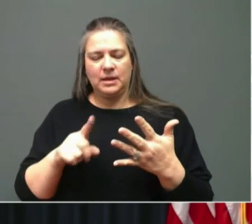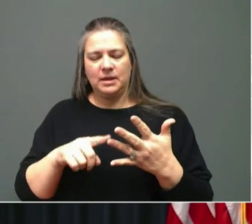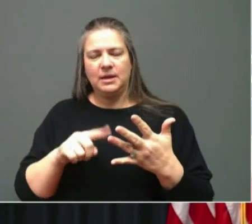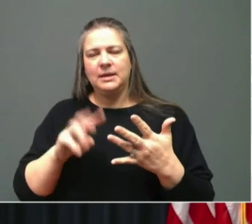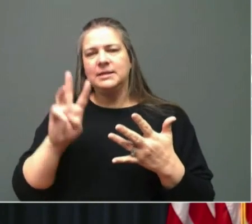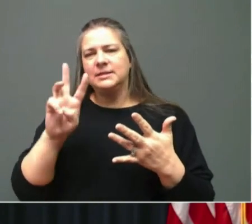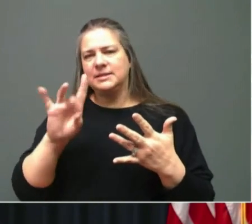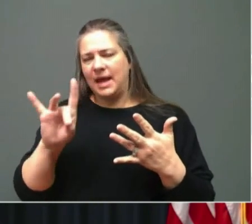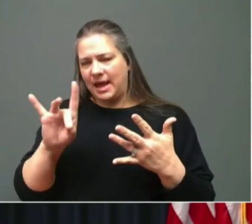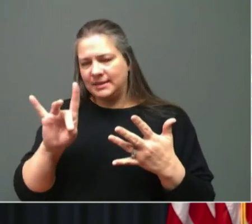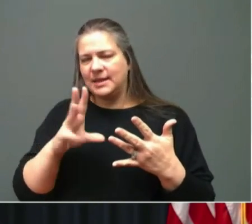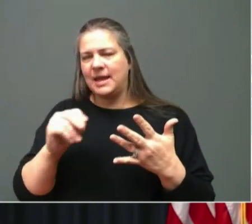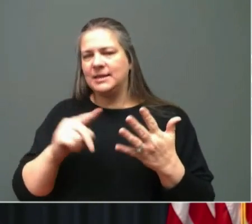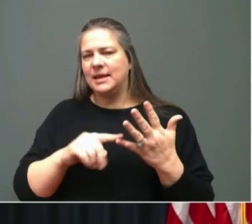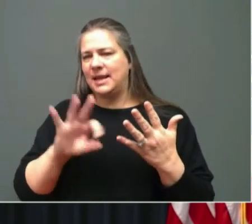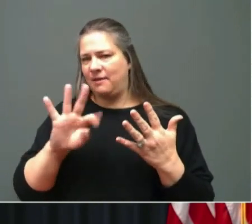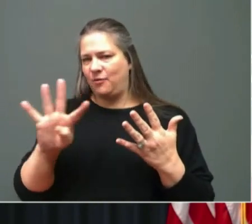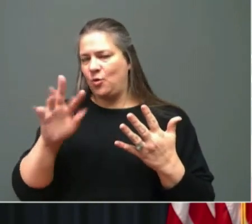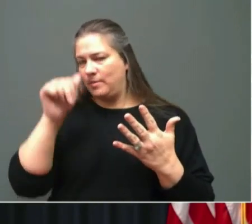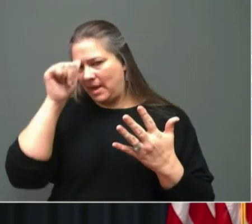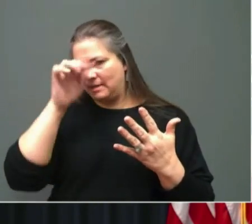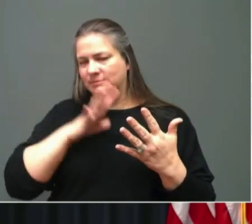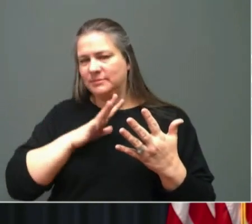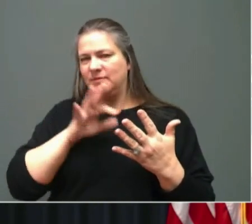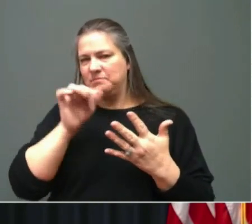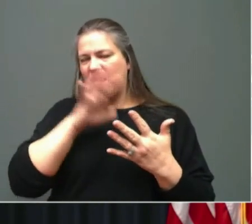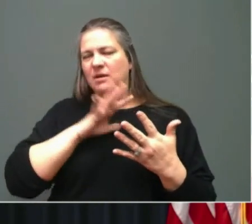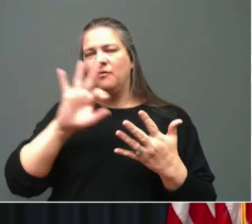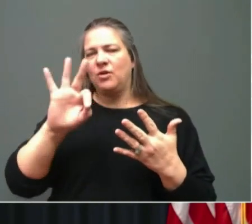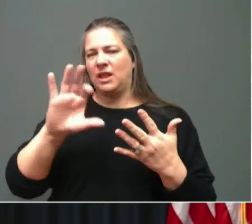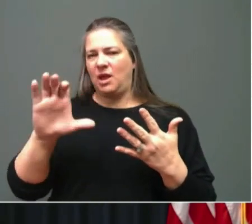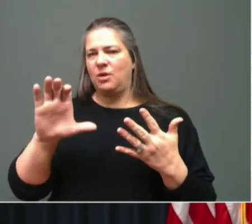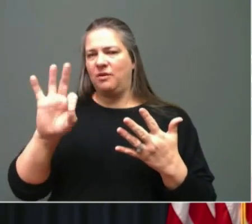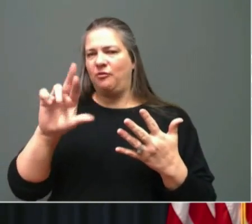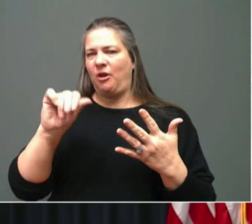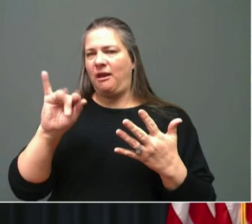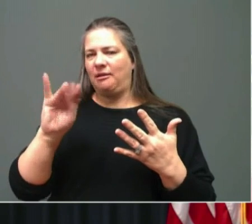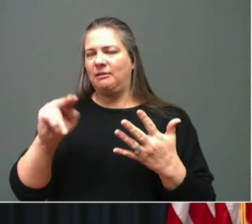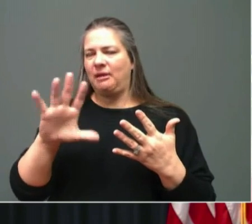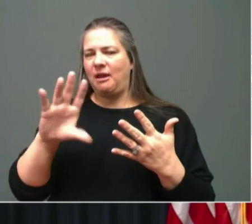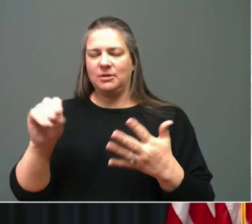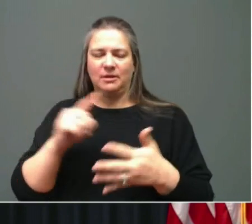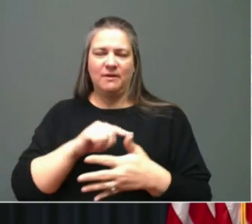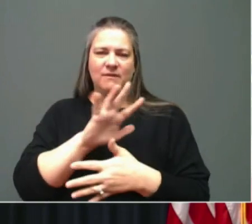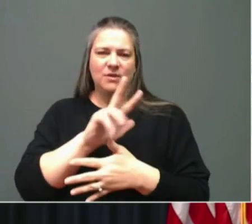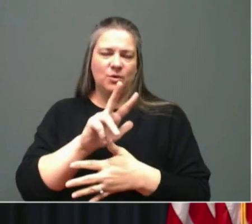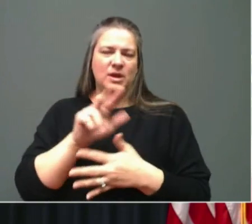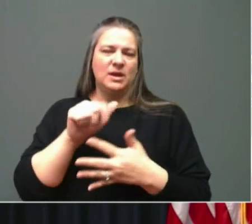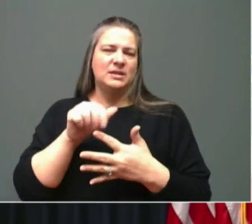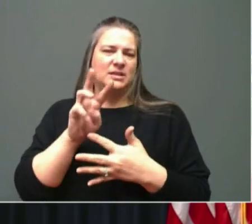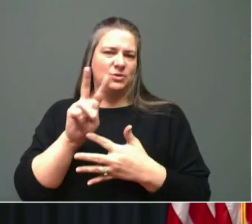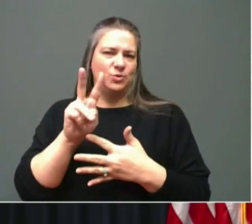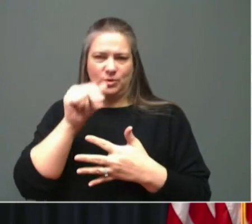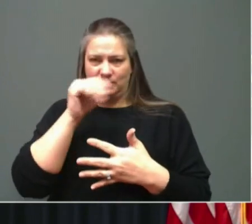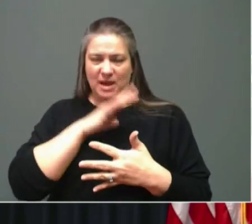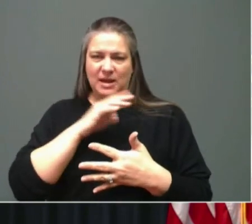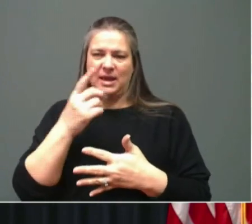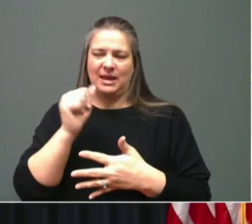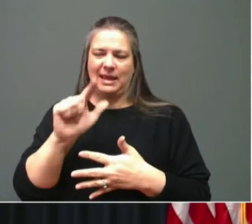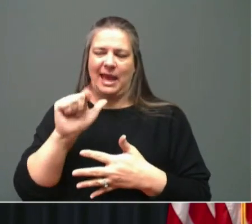and a 94-year-old man in Franklin County, 53 and a 62-year-old man from Gallatin